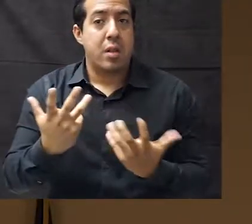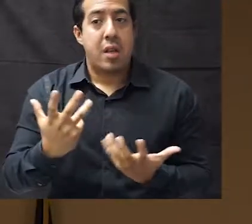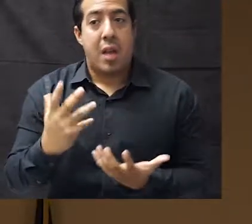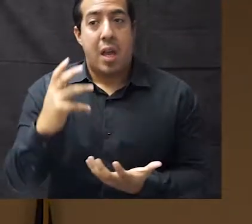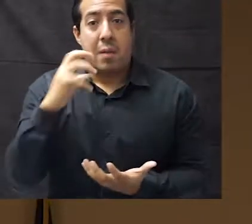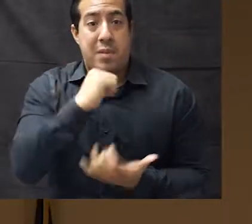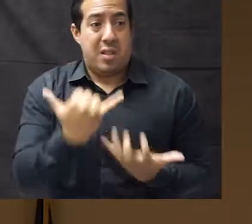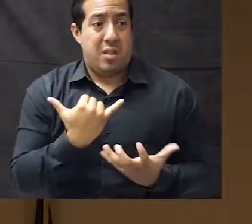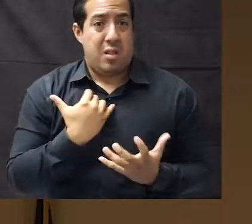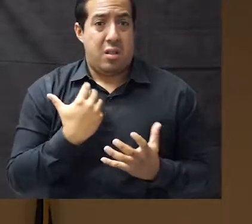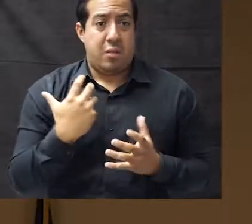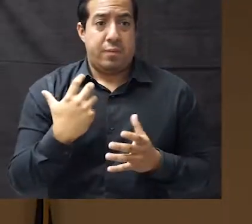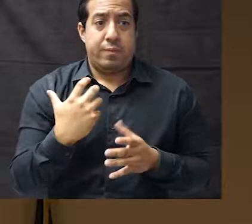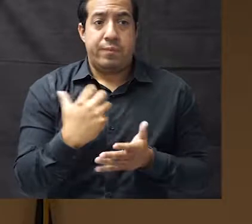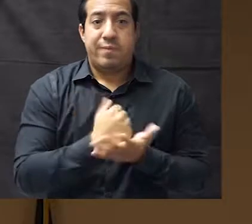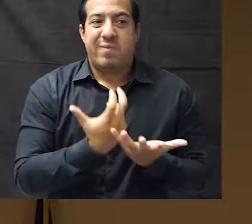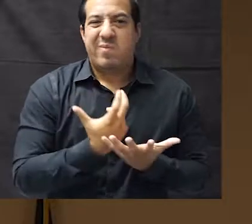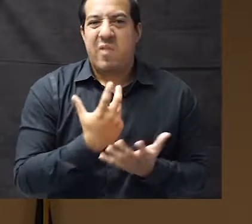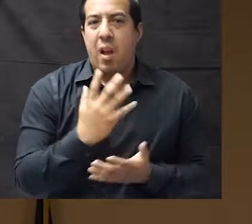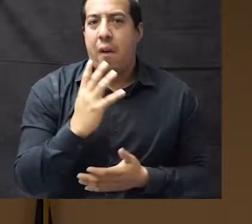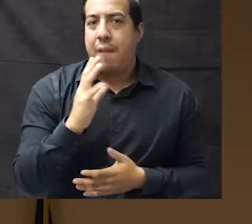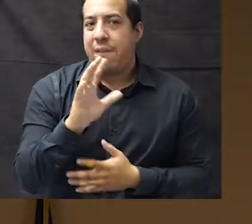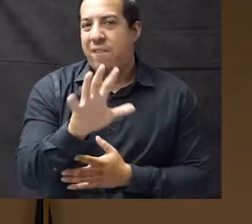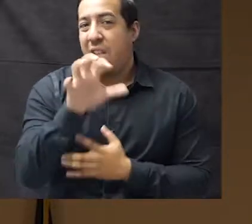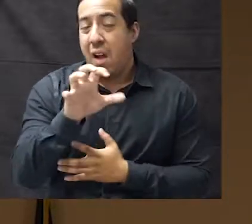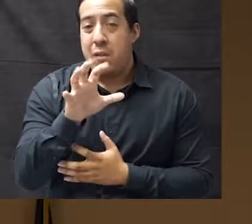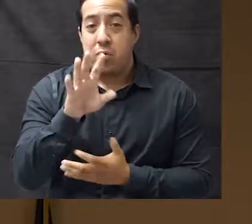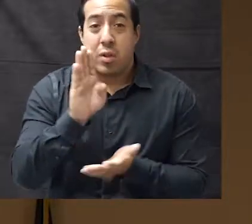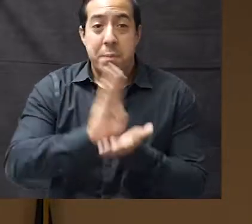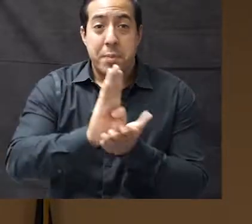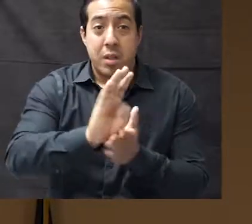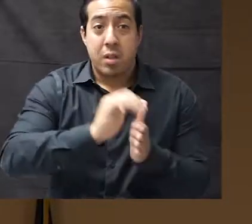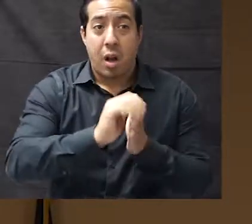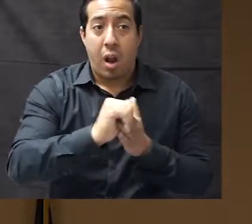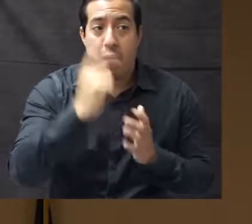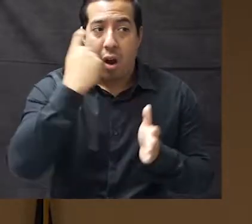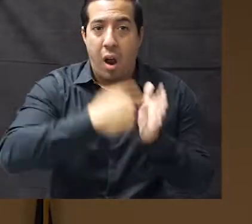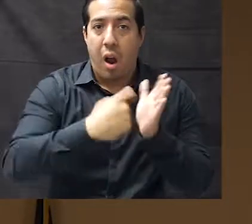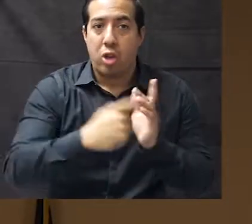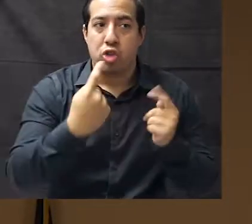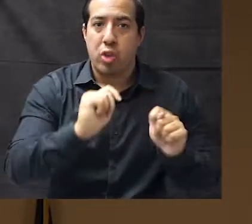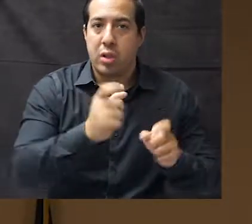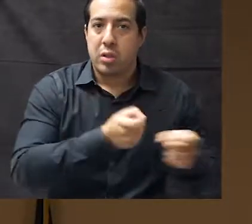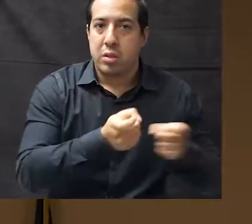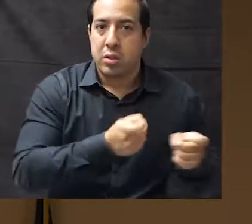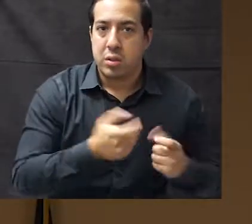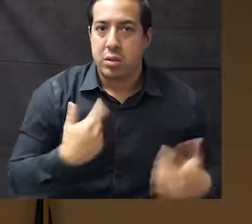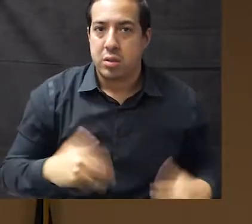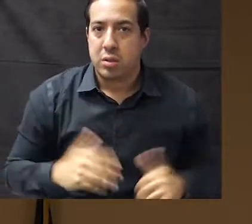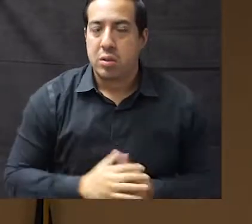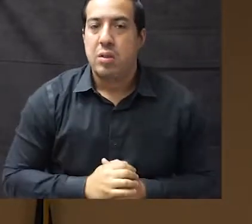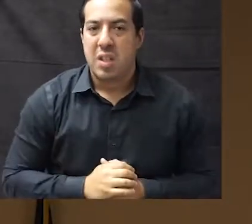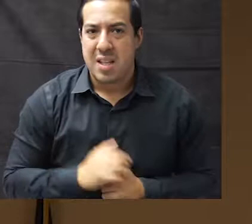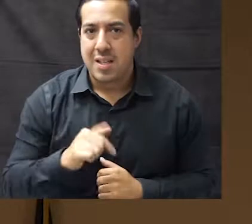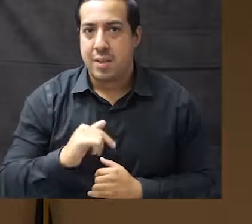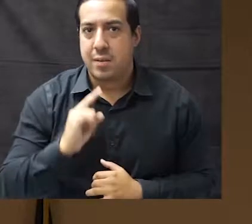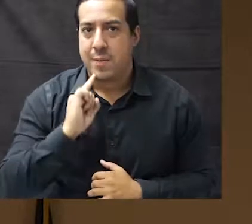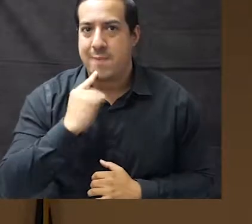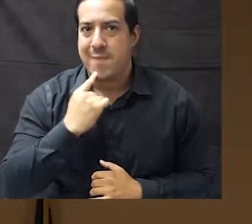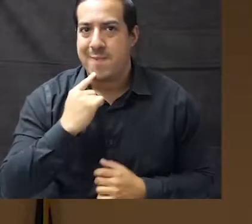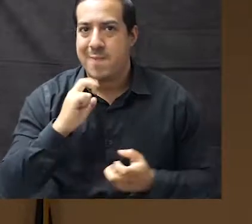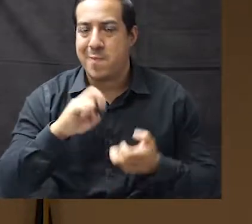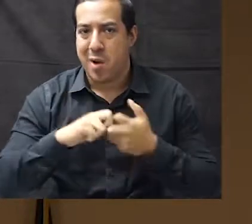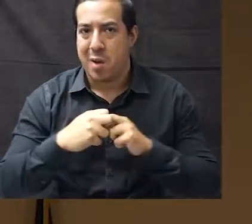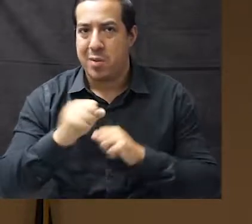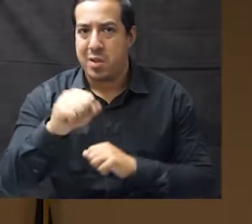the consequences of that, it's estimated that it's costing us over $500 billion a year in costs.